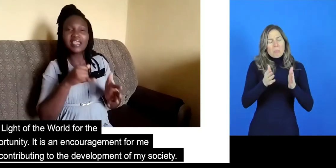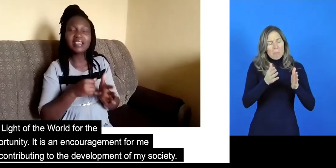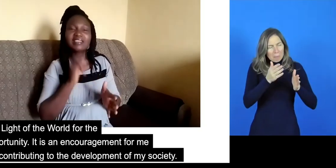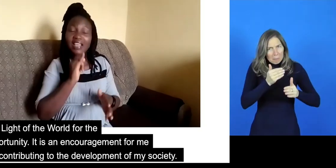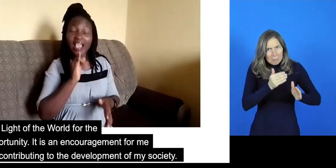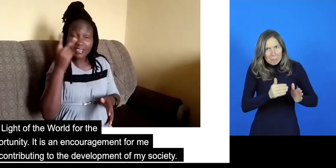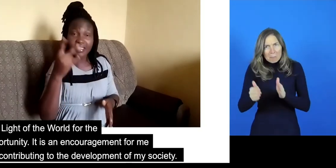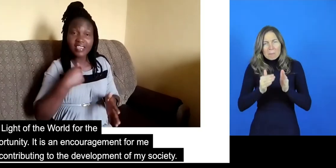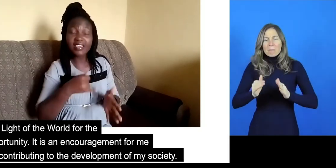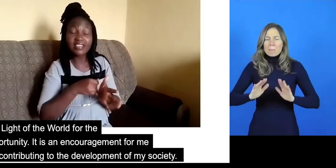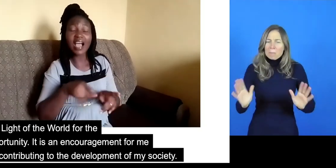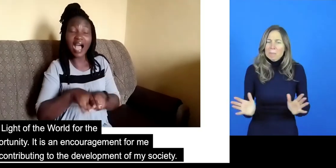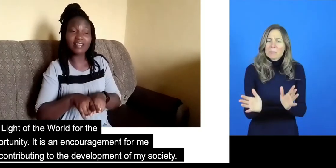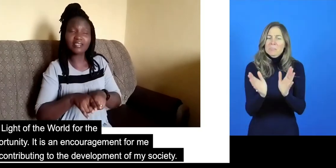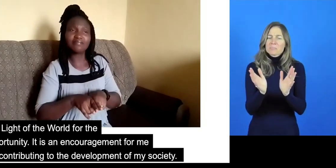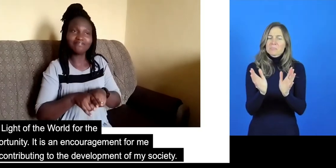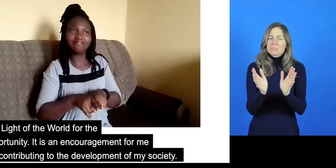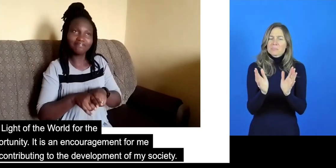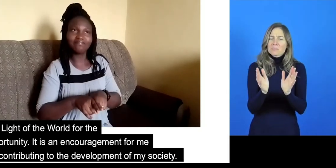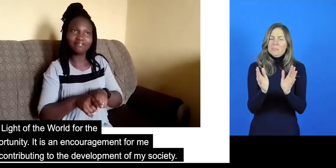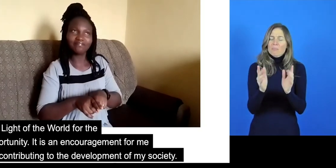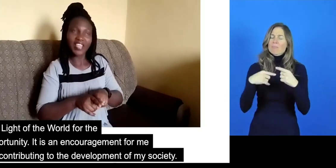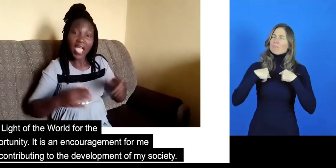Because I see it as